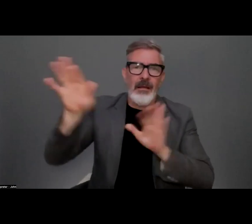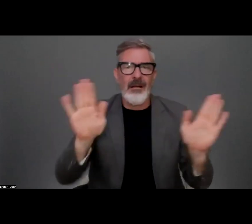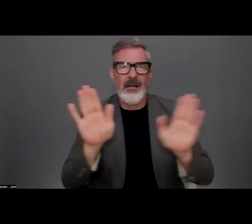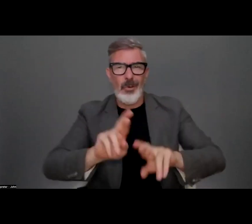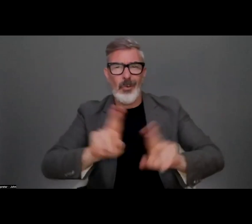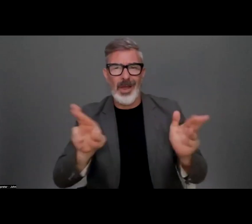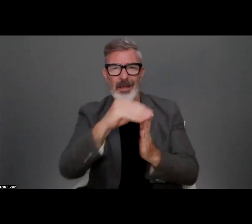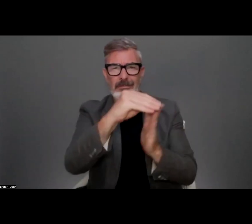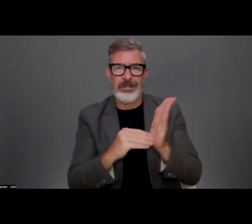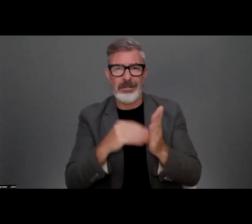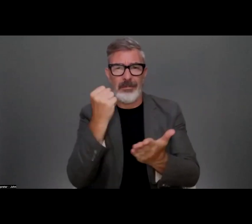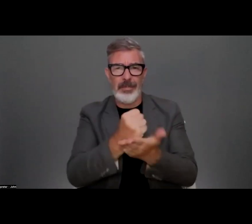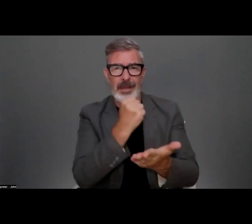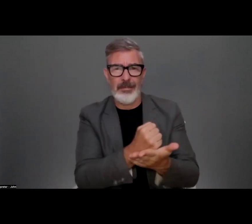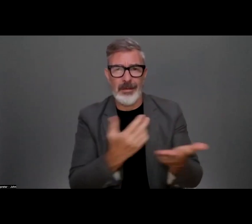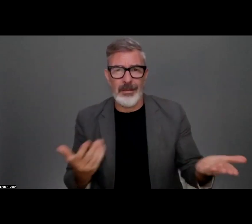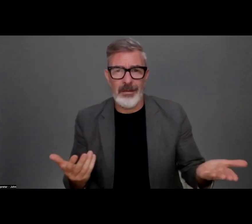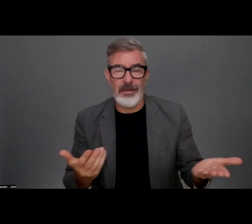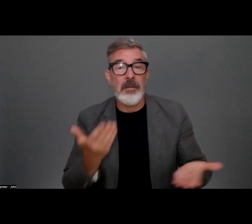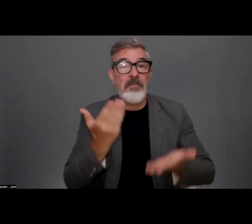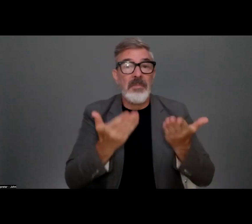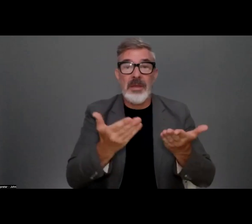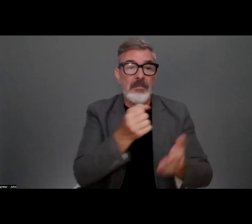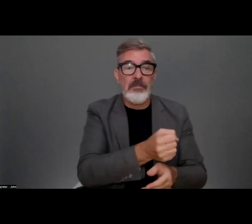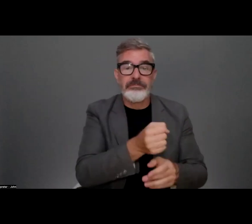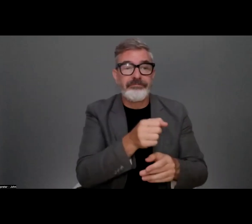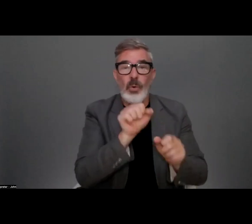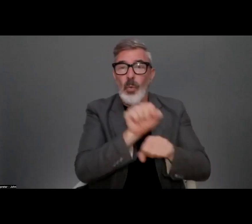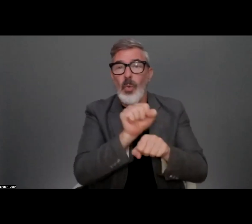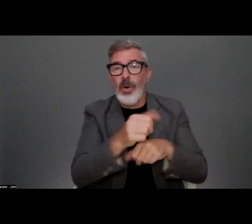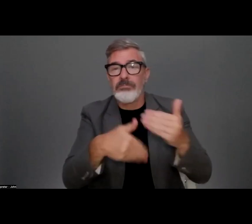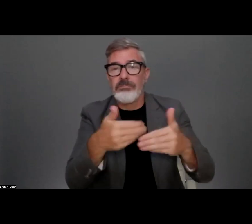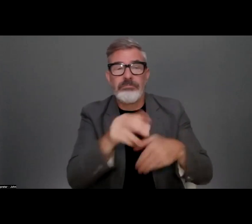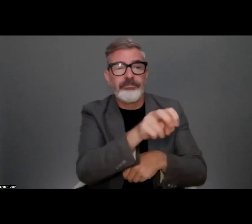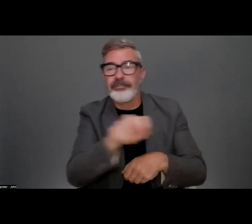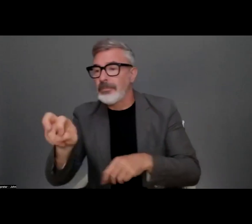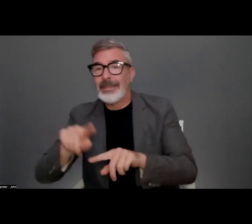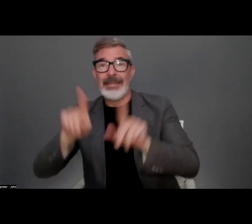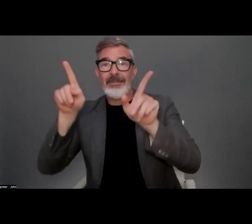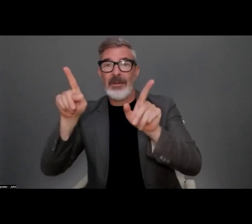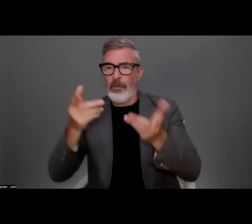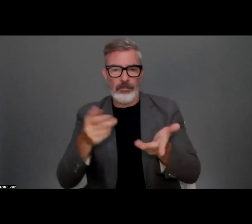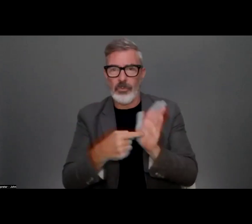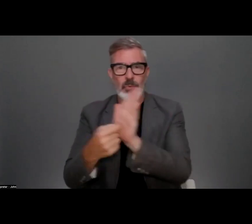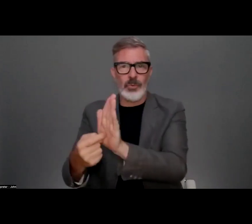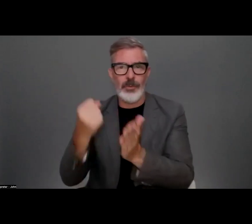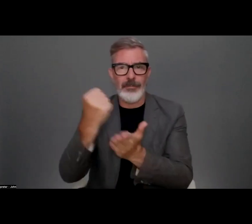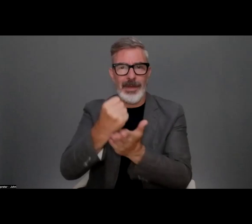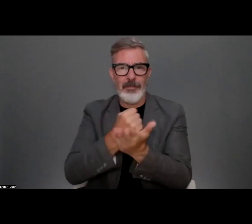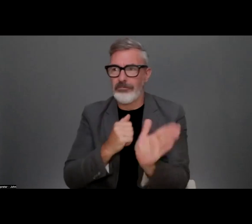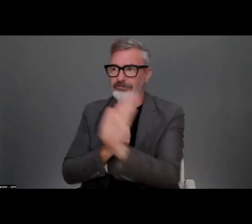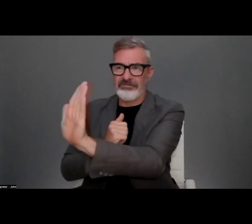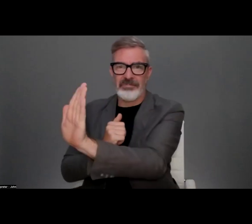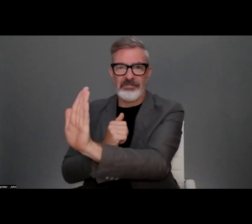the regional or new HR professional or manager. They can go and they can use this disability passport and share